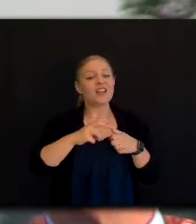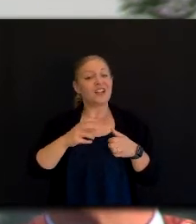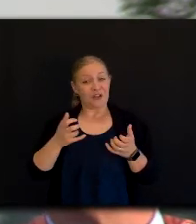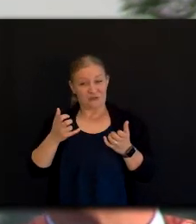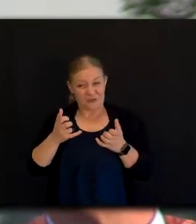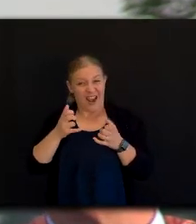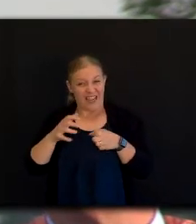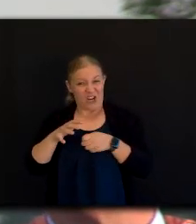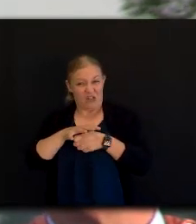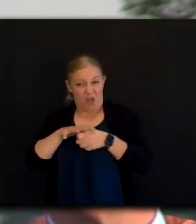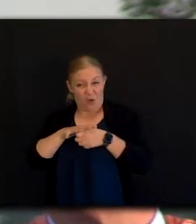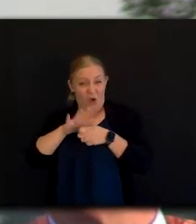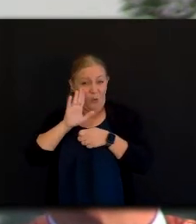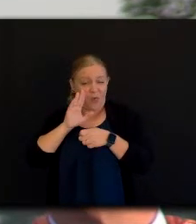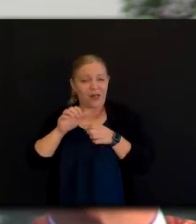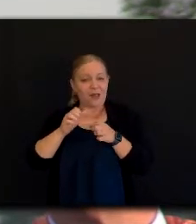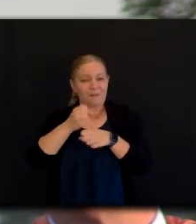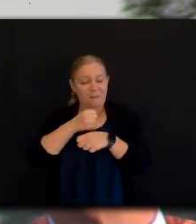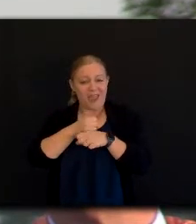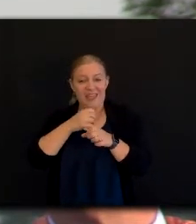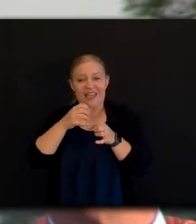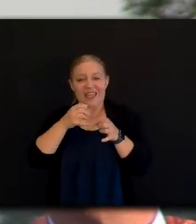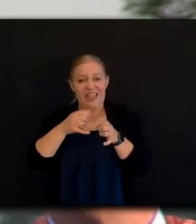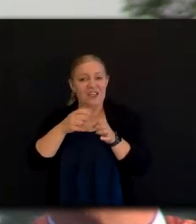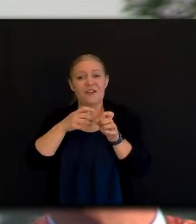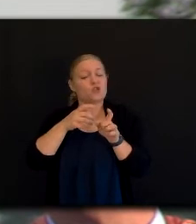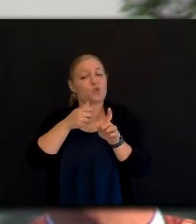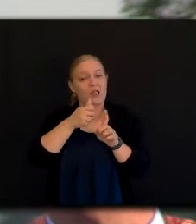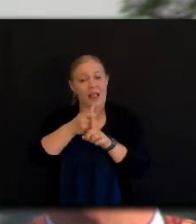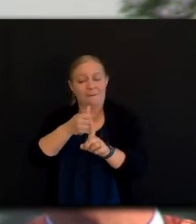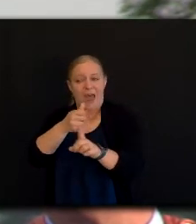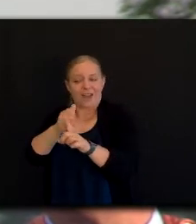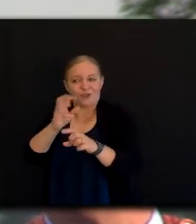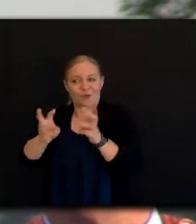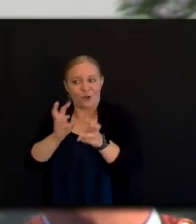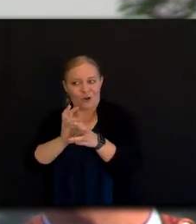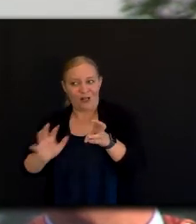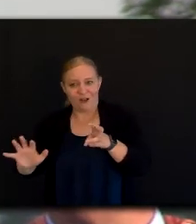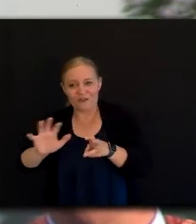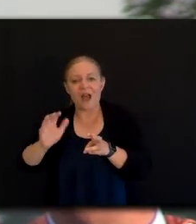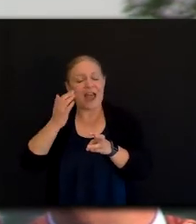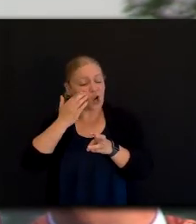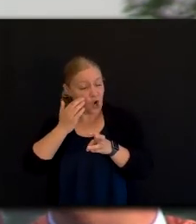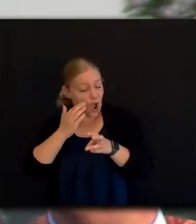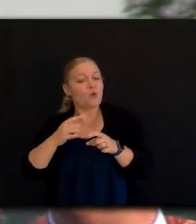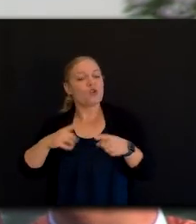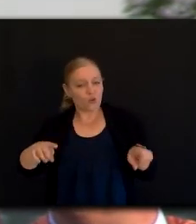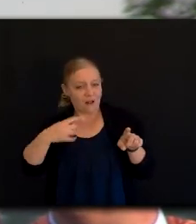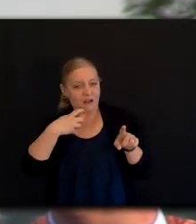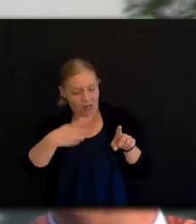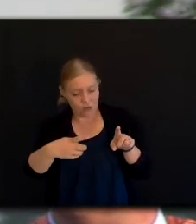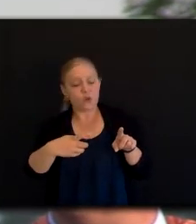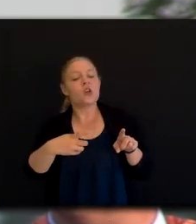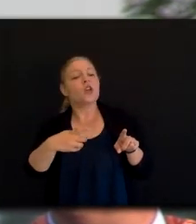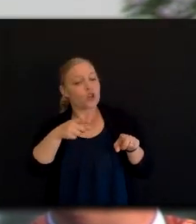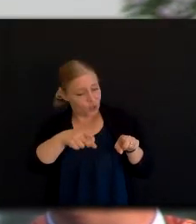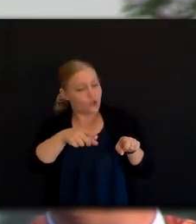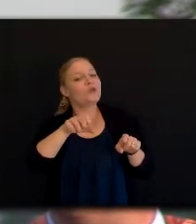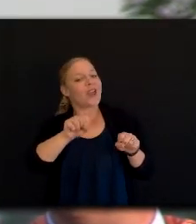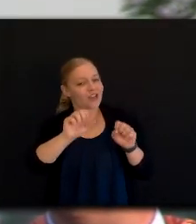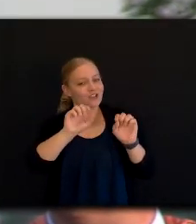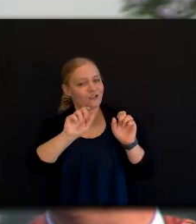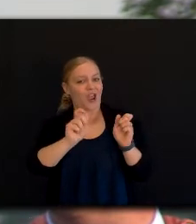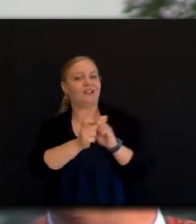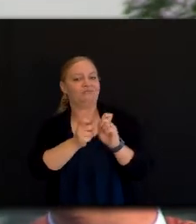we will each make our individual impacts on this world. And yes, I know that everyone always tells you, you can change the